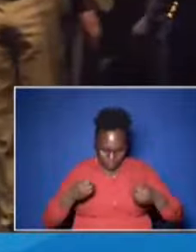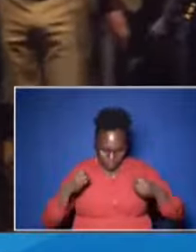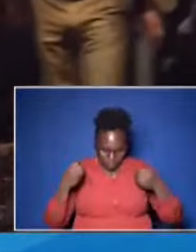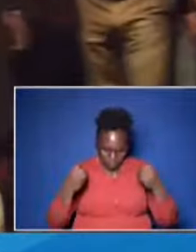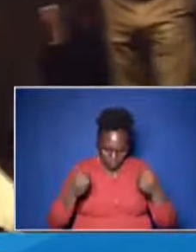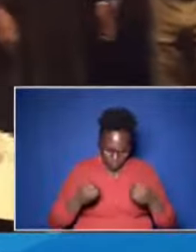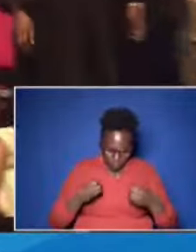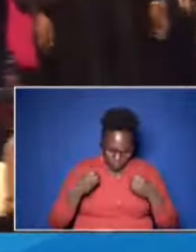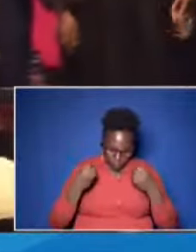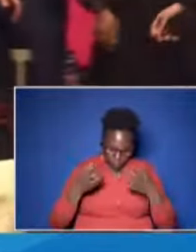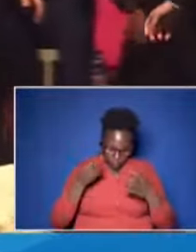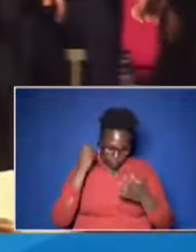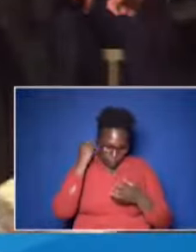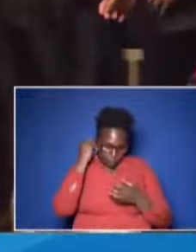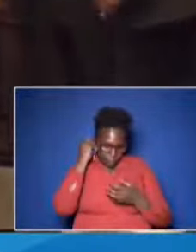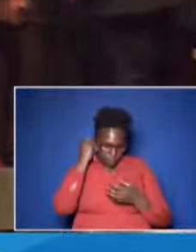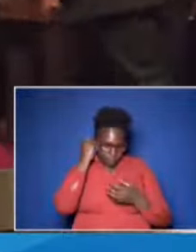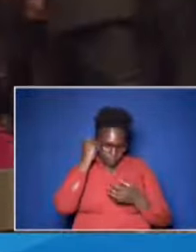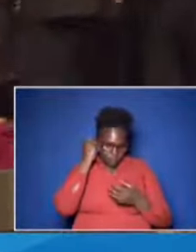pick up the